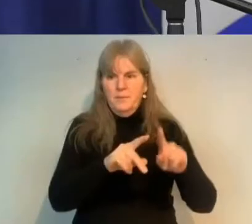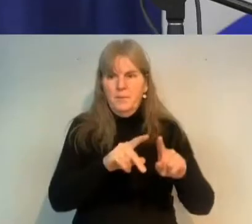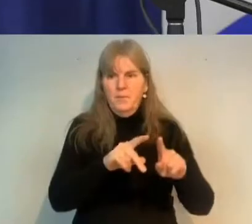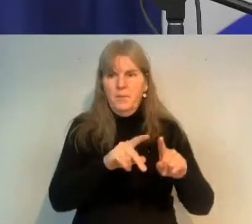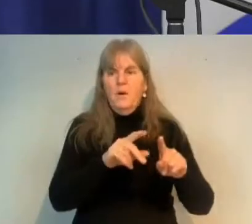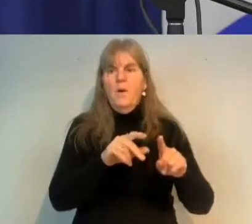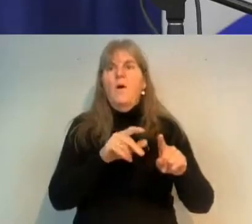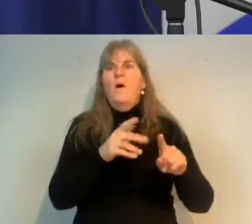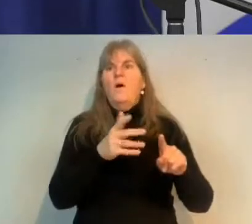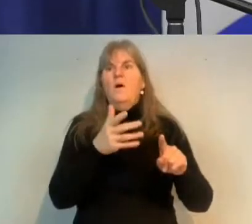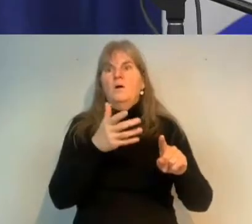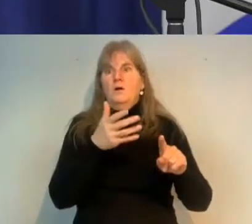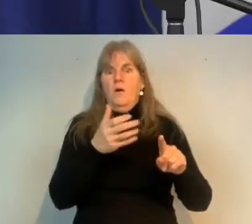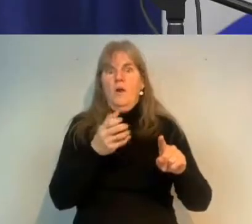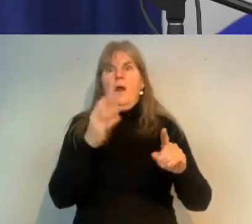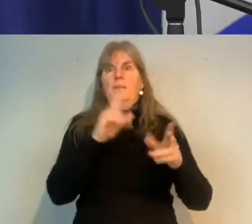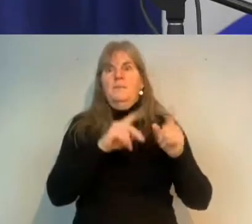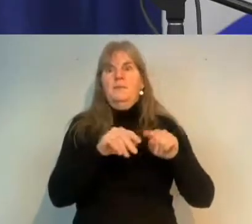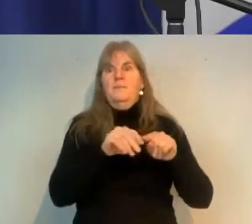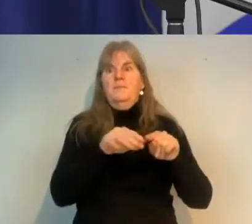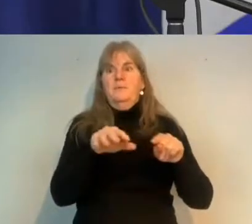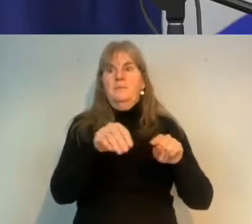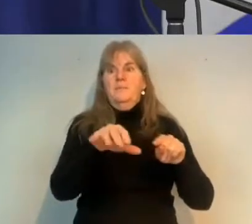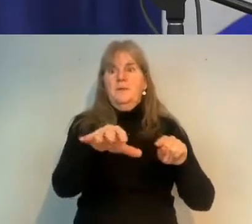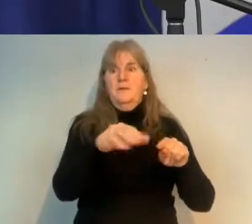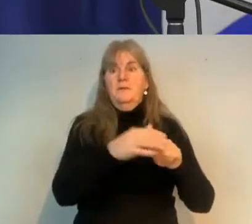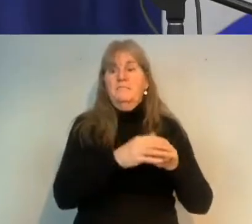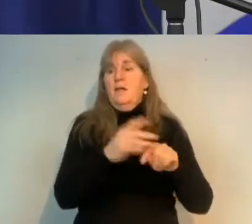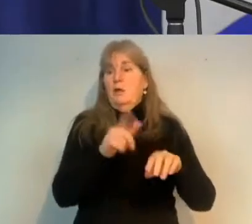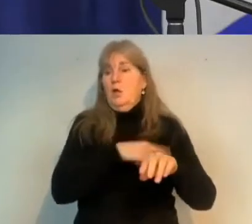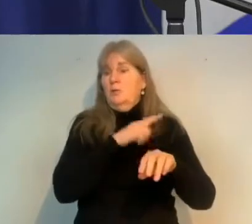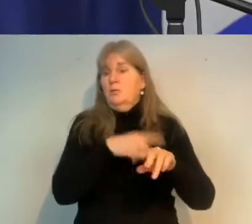lot of people who are at risk of severe outcomes, such as in long-term care.